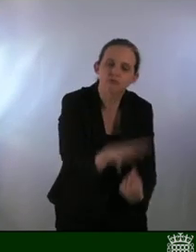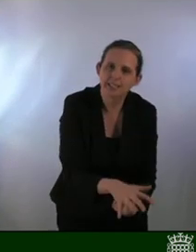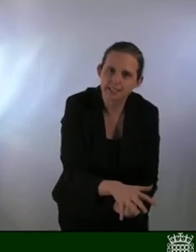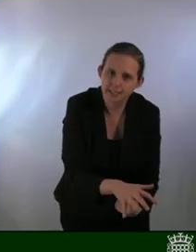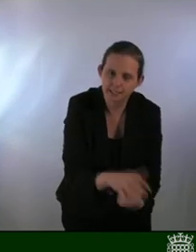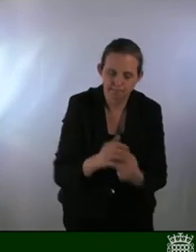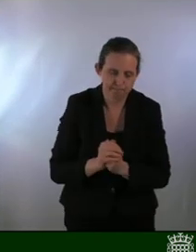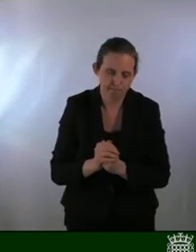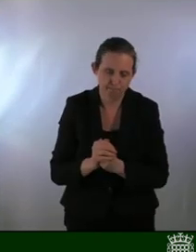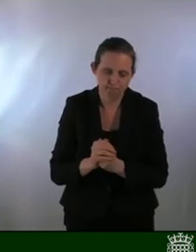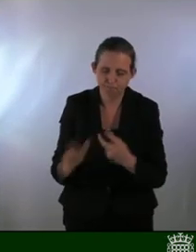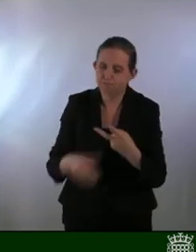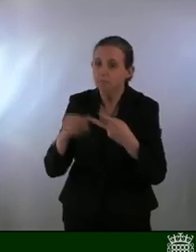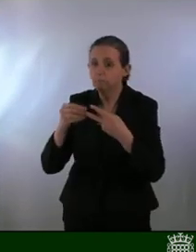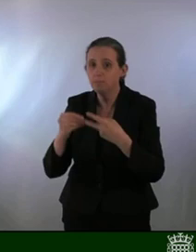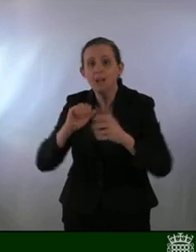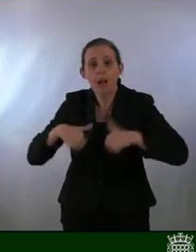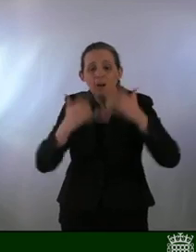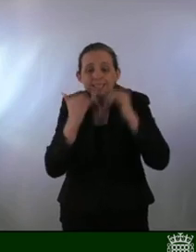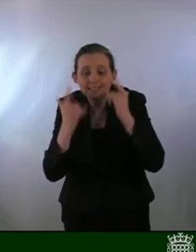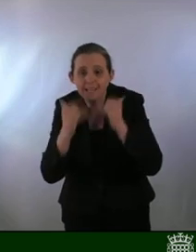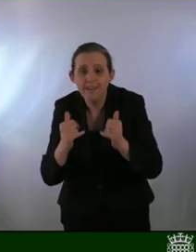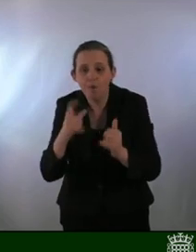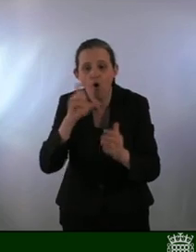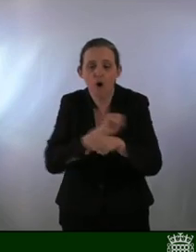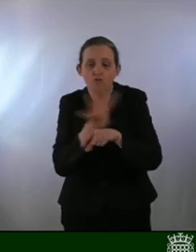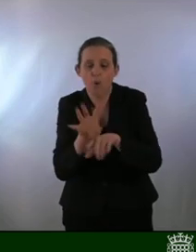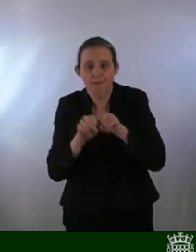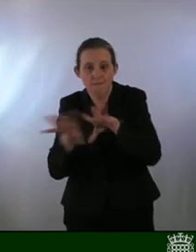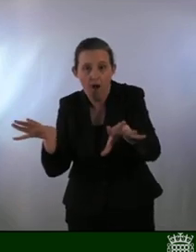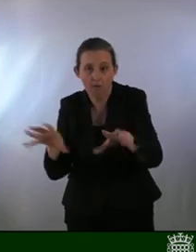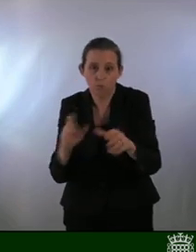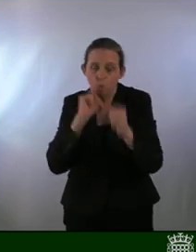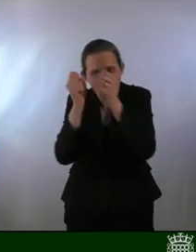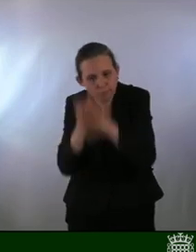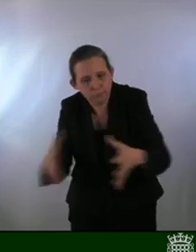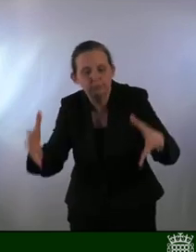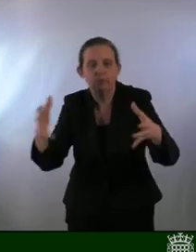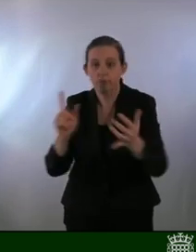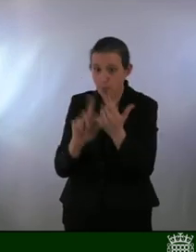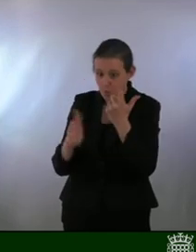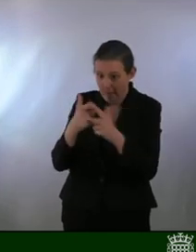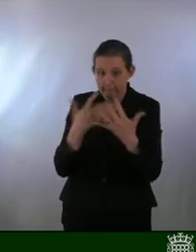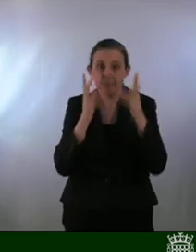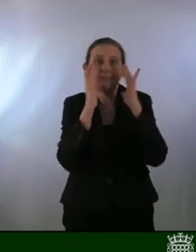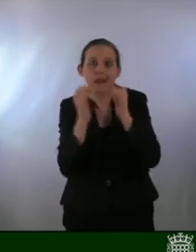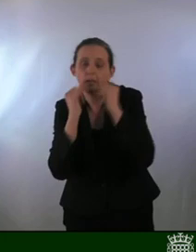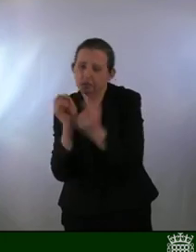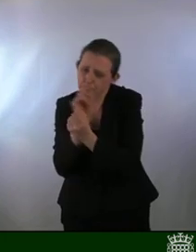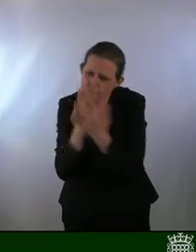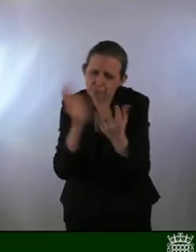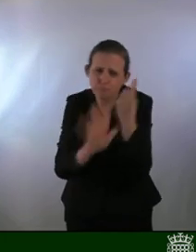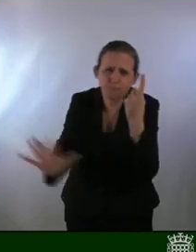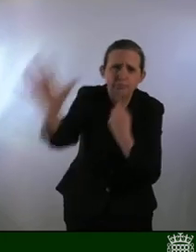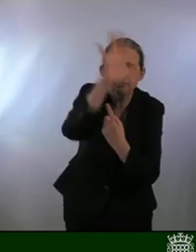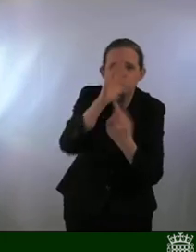Second, we're increasing our testing capabilities yet further. The UK has tested more people than almost any other major economy outside of